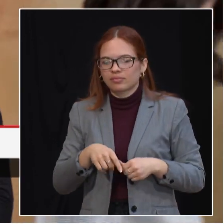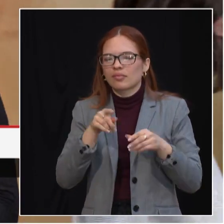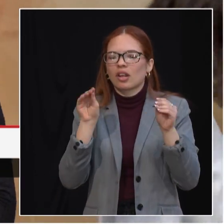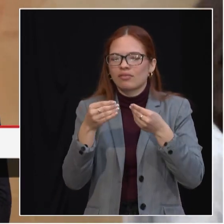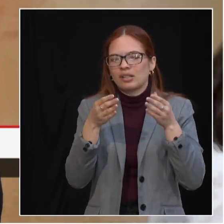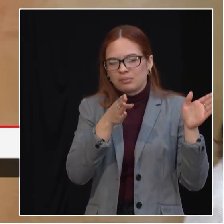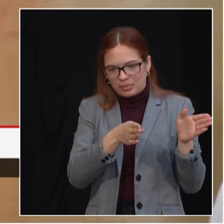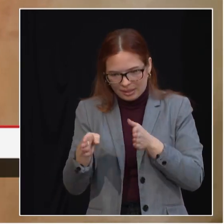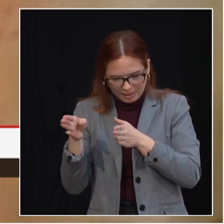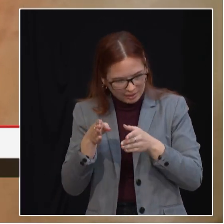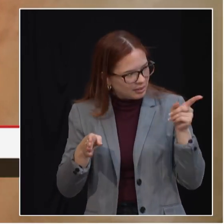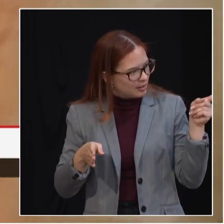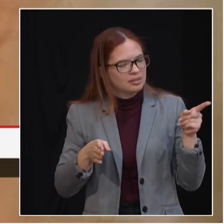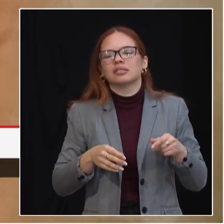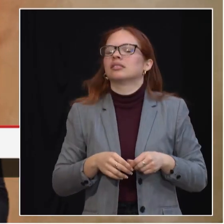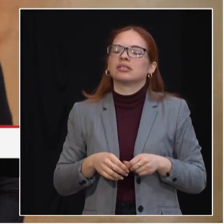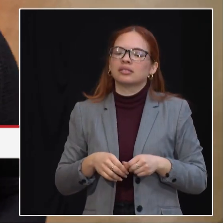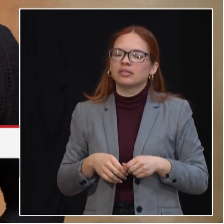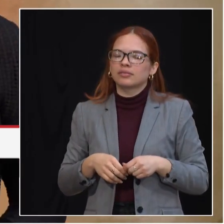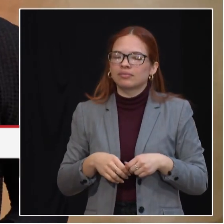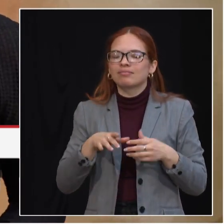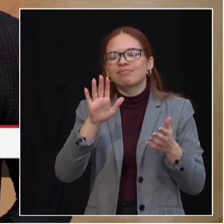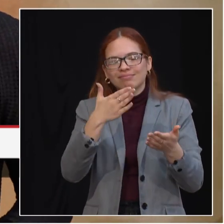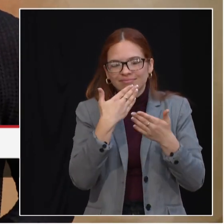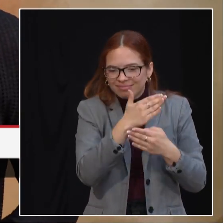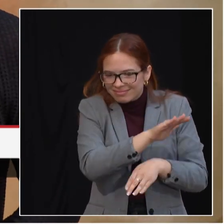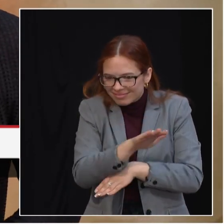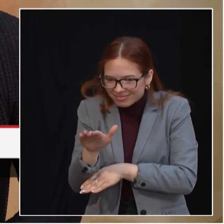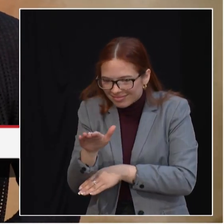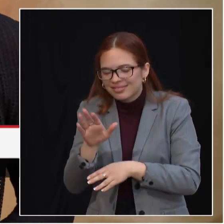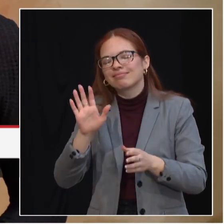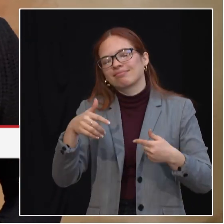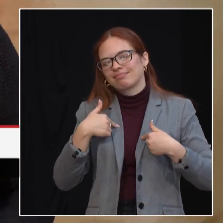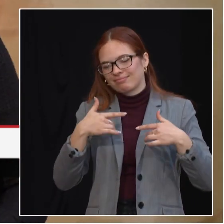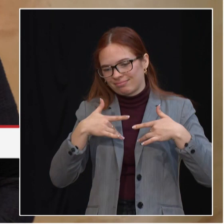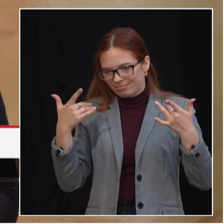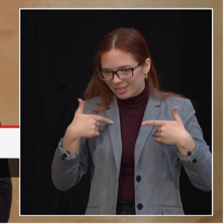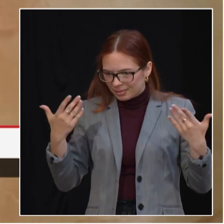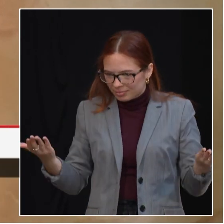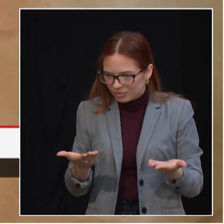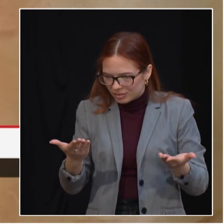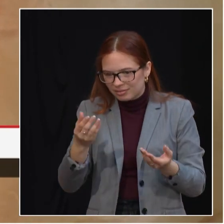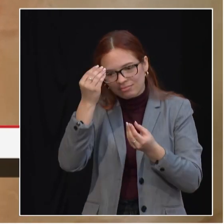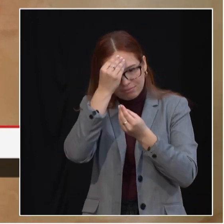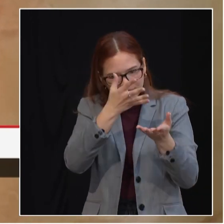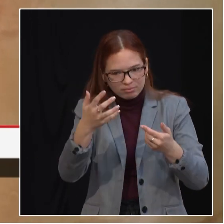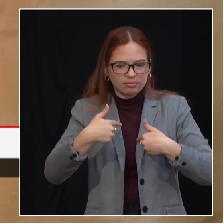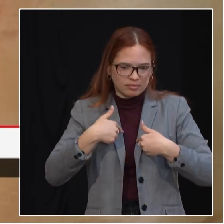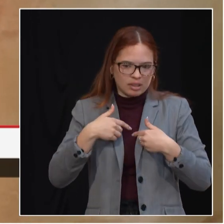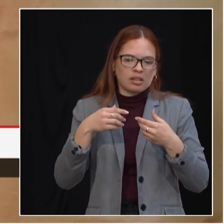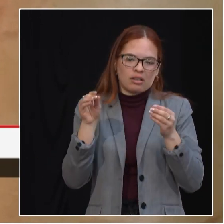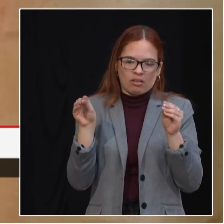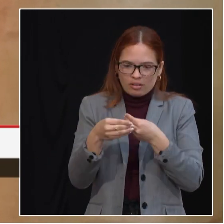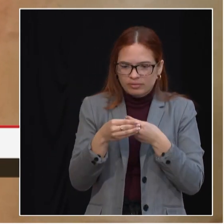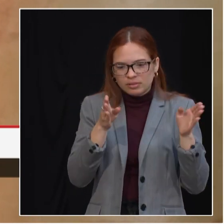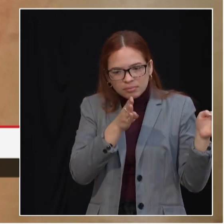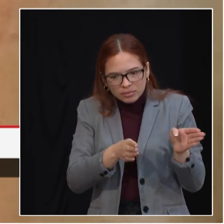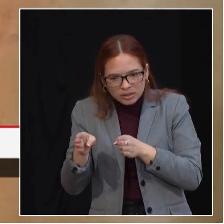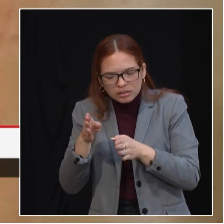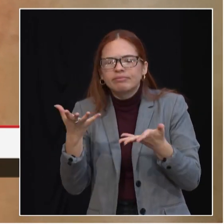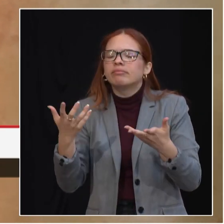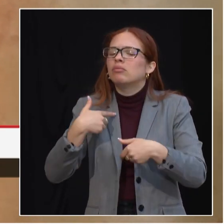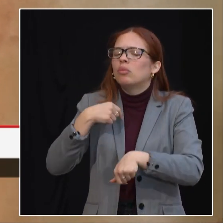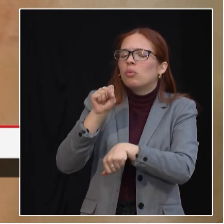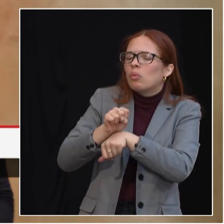Good afternoon. I'm pleased to be here to share how the Office of Planning is working to advance the housing goals and the